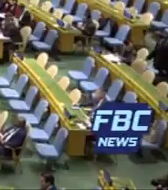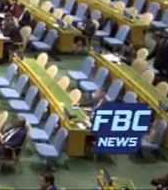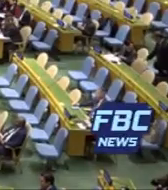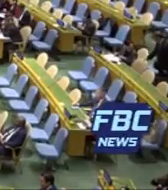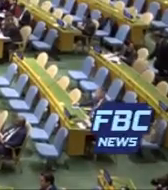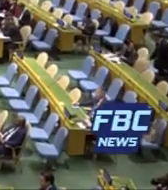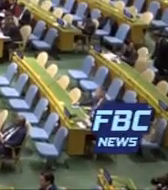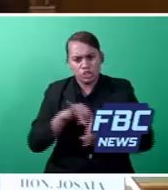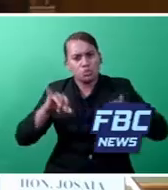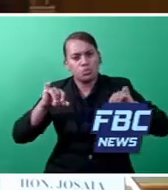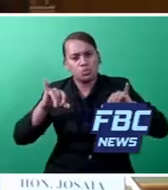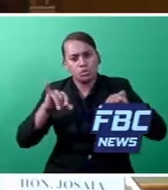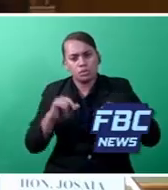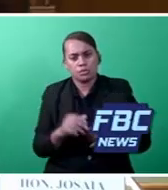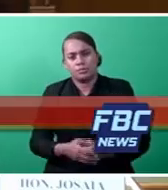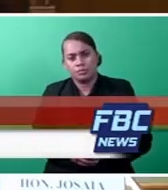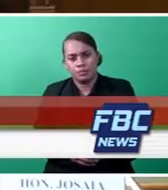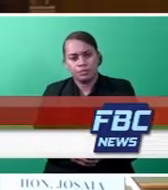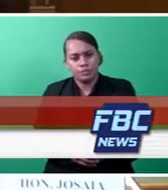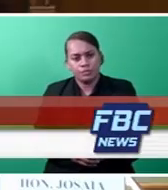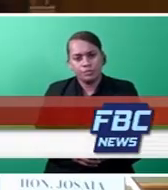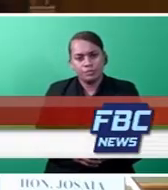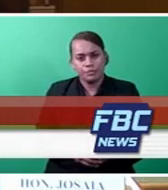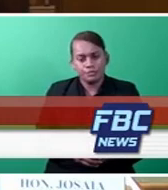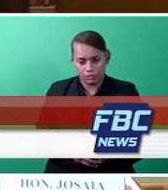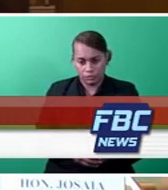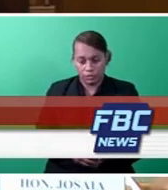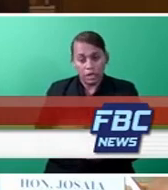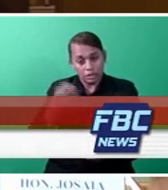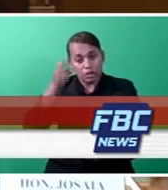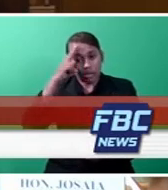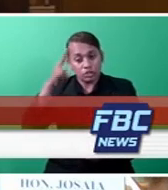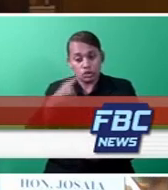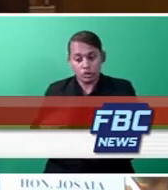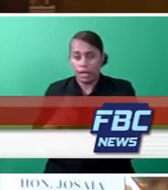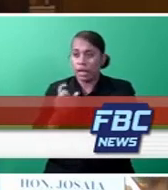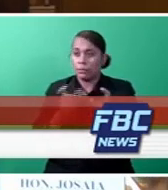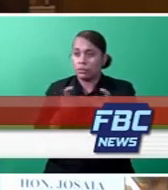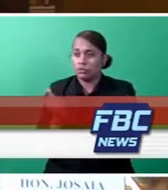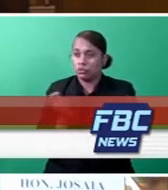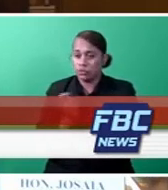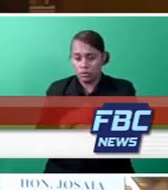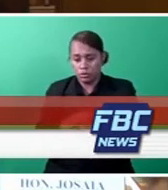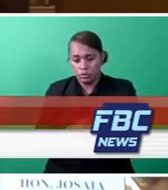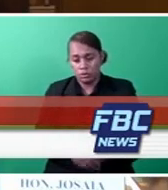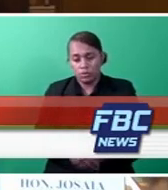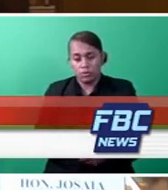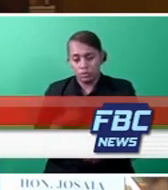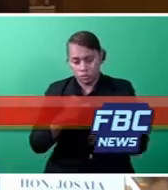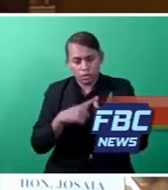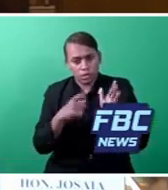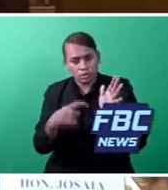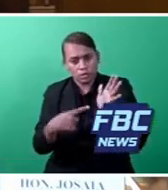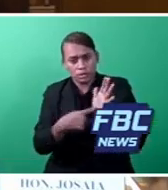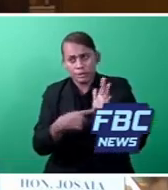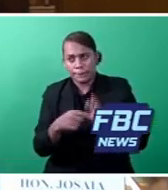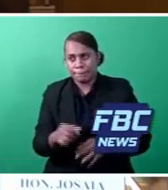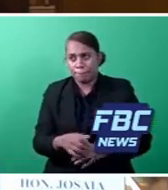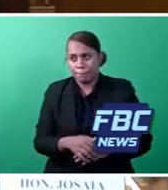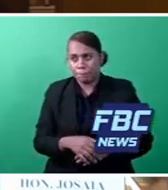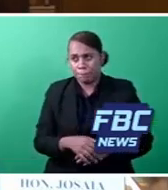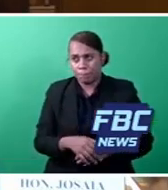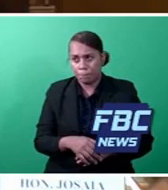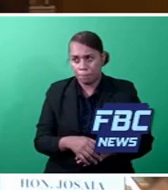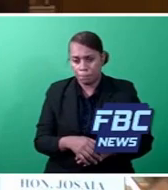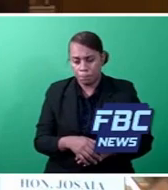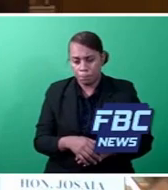independence. Having a National Climate Change Act will actually, in fact, mobilize a